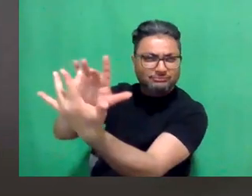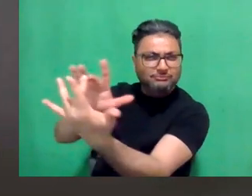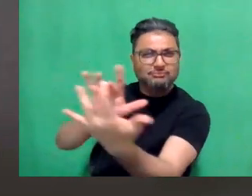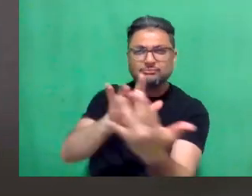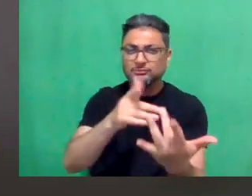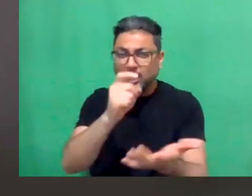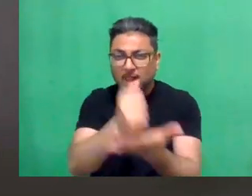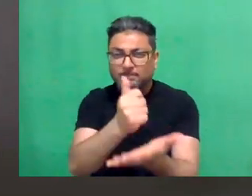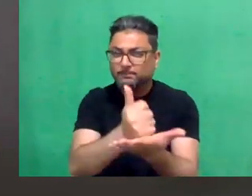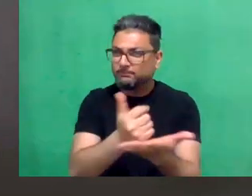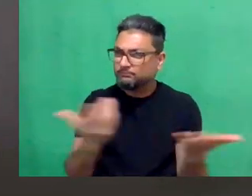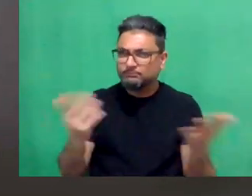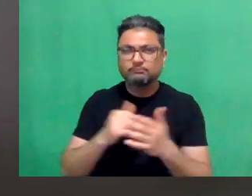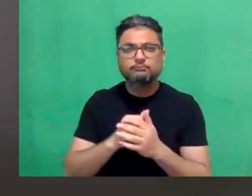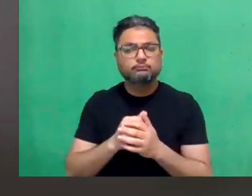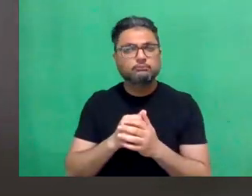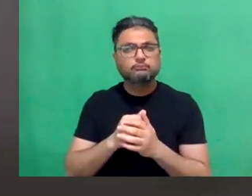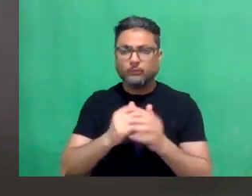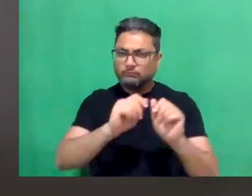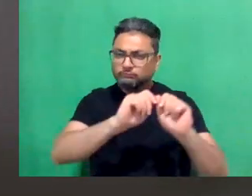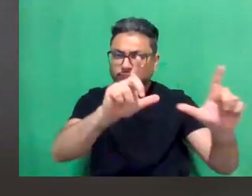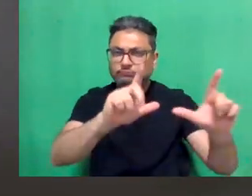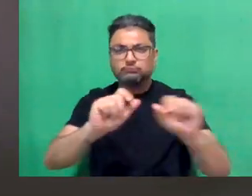you be successful studying online. Visit